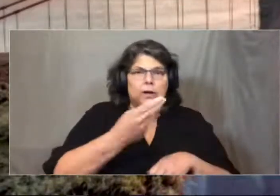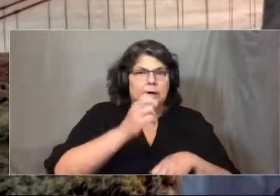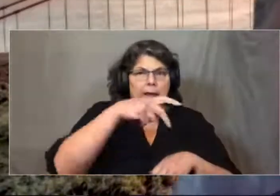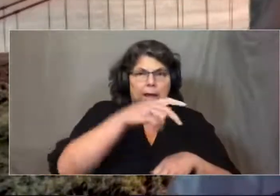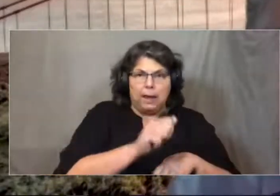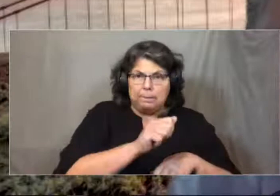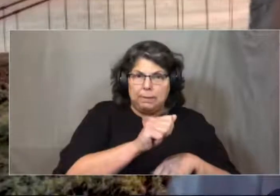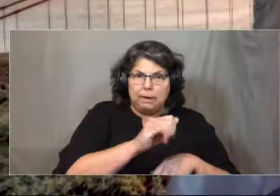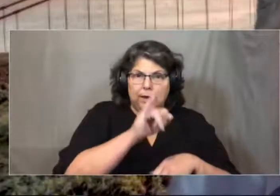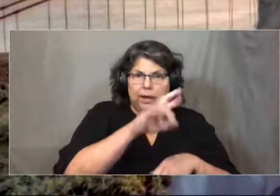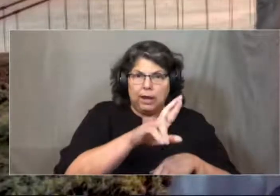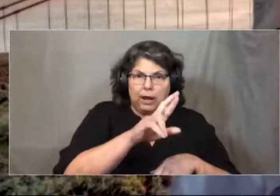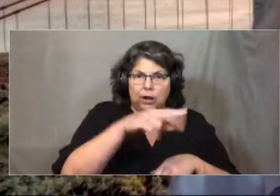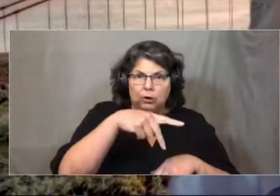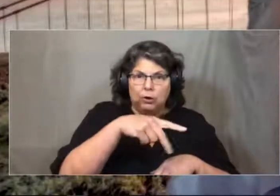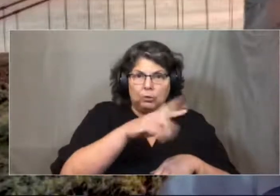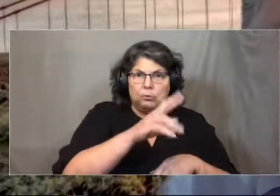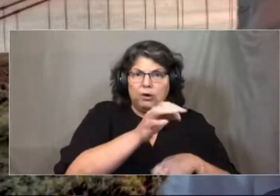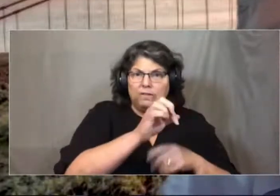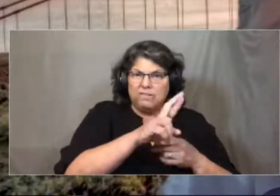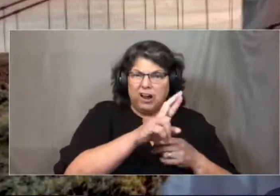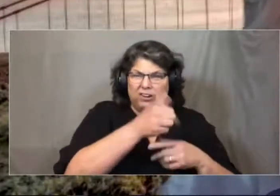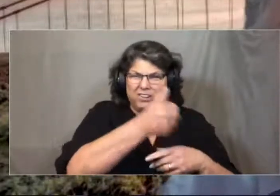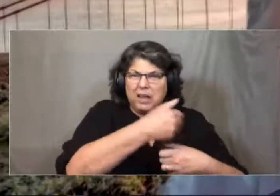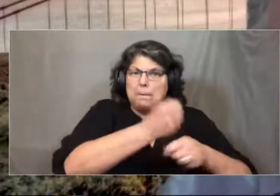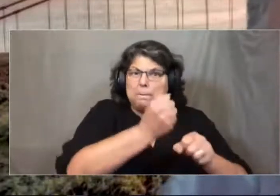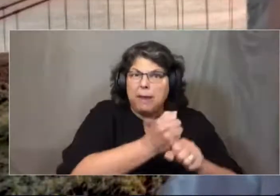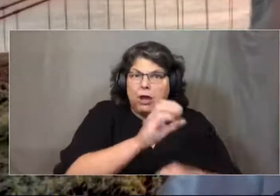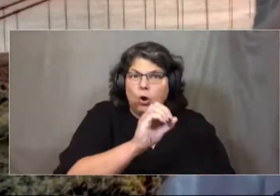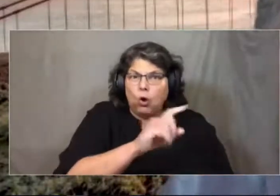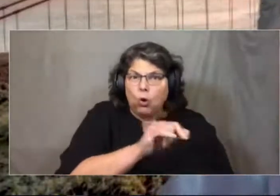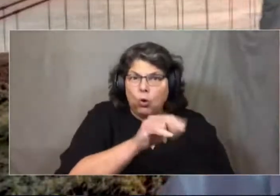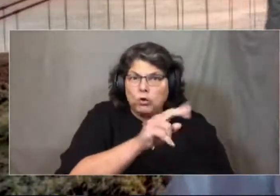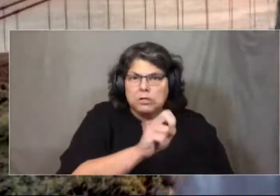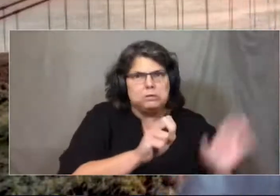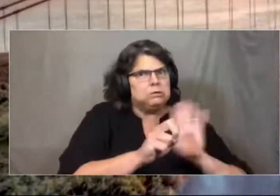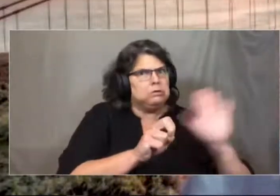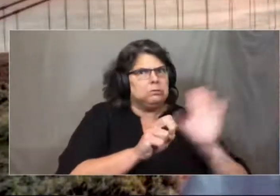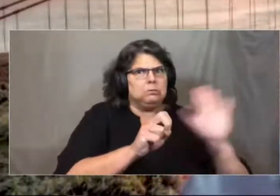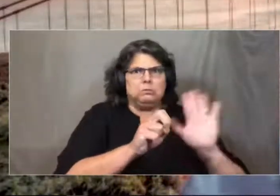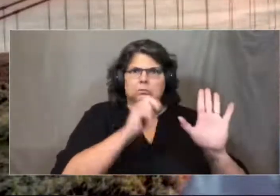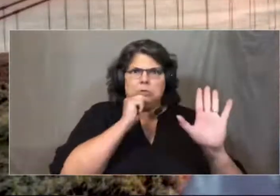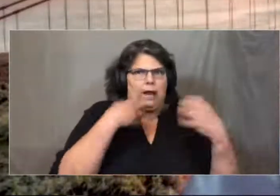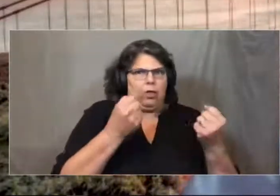ozone. This is not good. This is not good for your health.